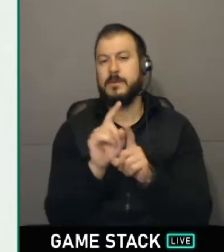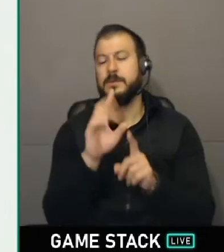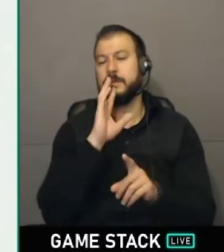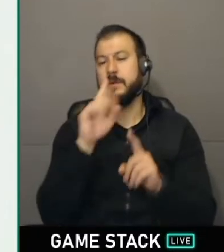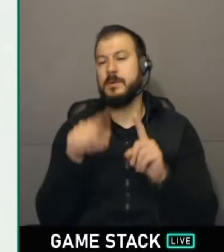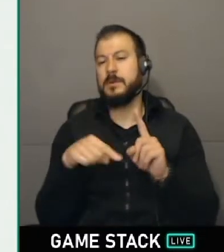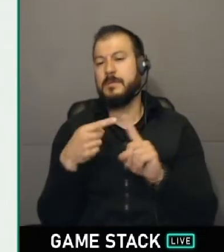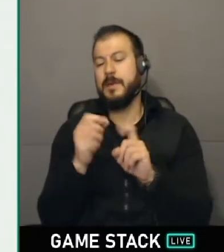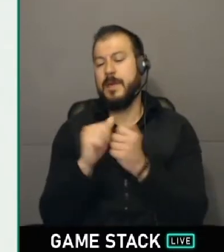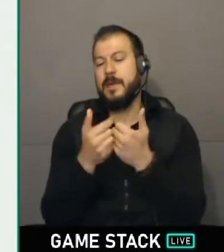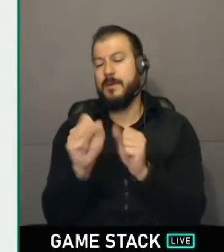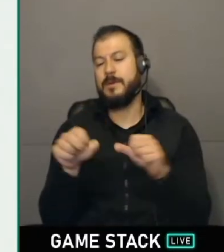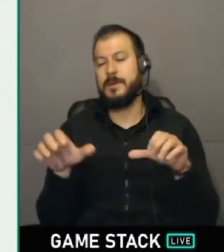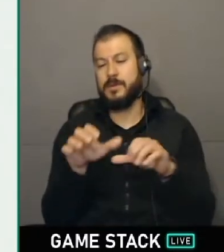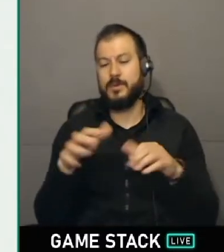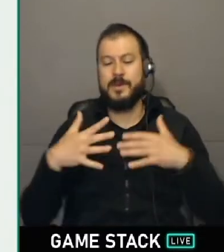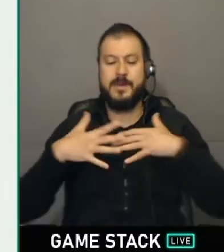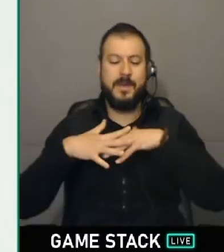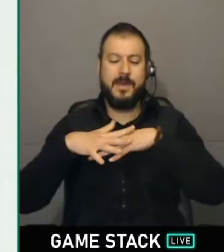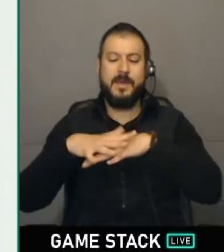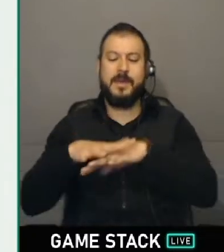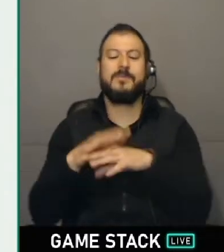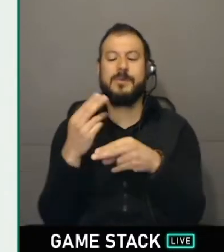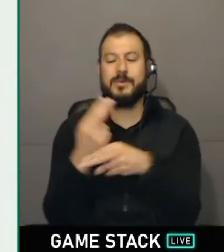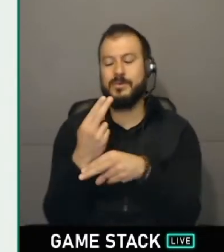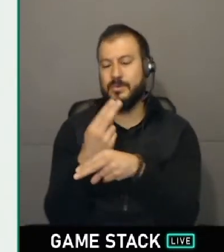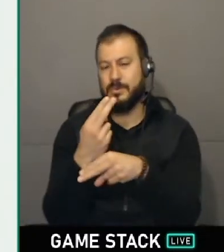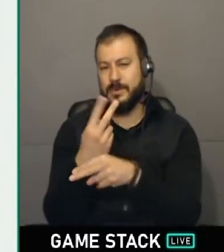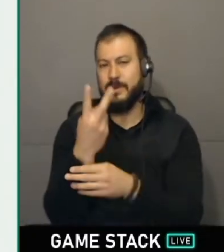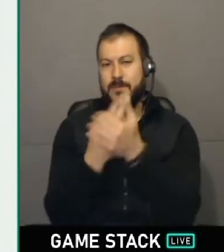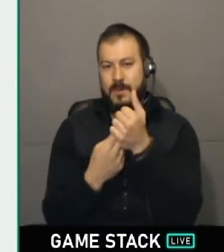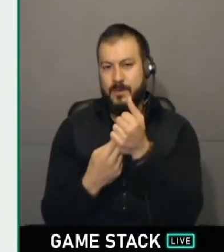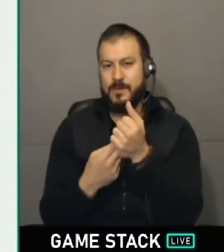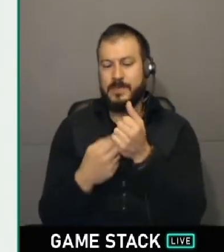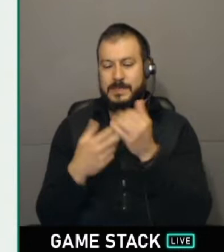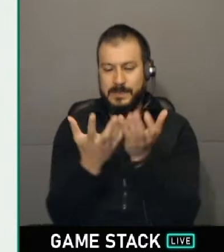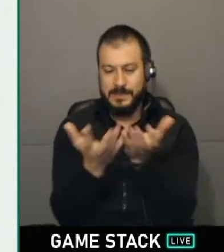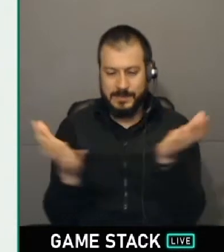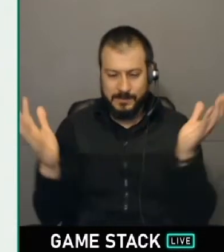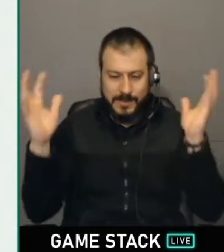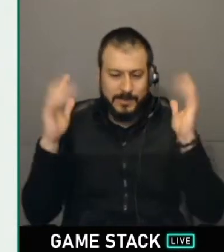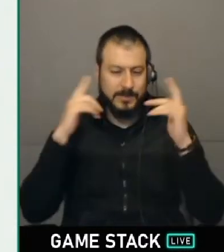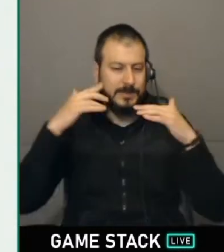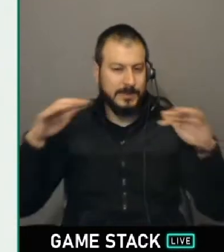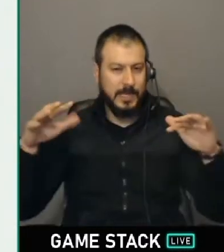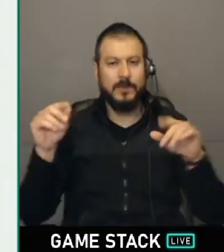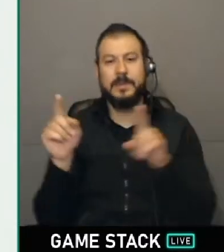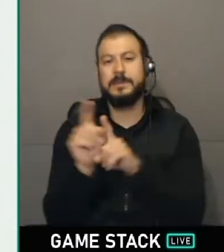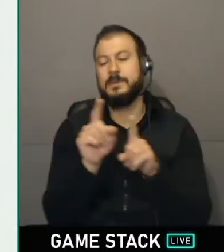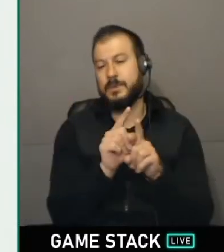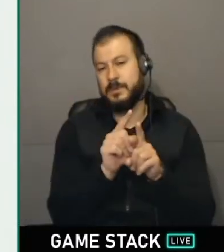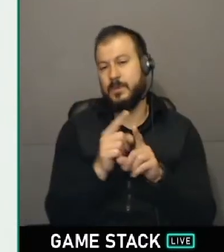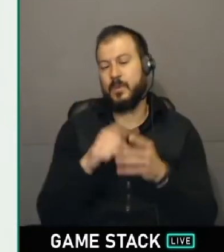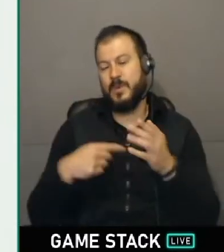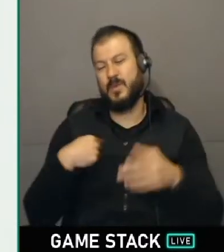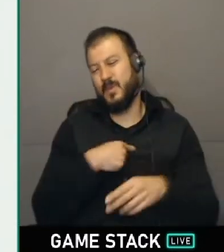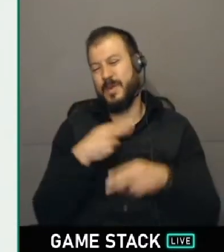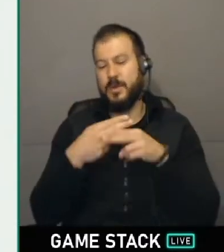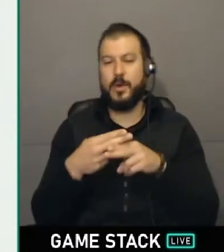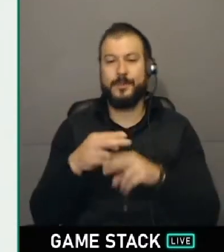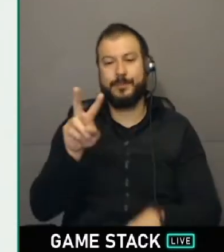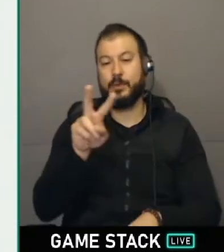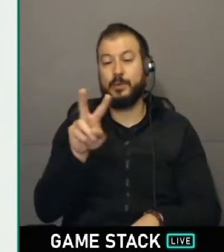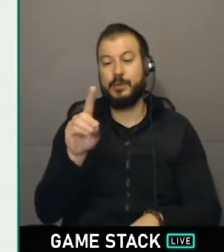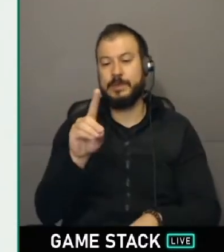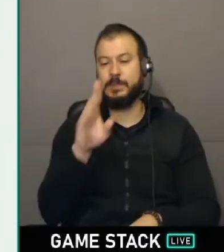do hybrid usage of both spatial sound as well as what we call 2D